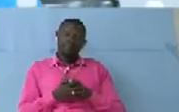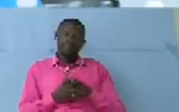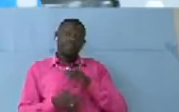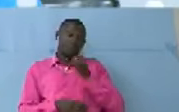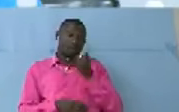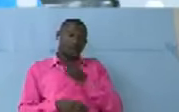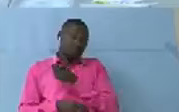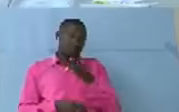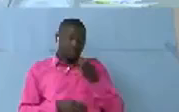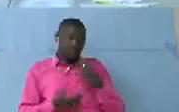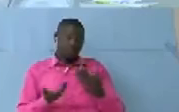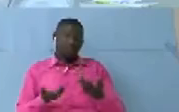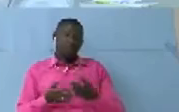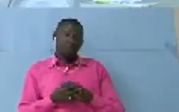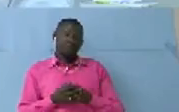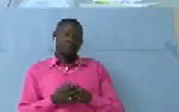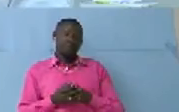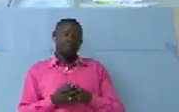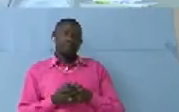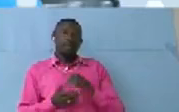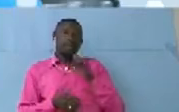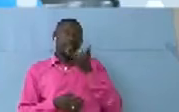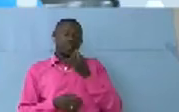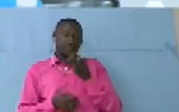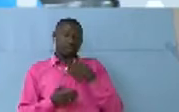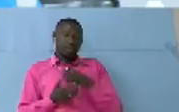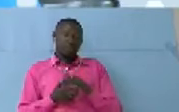they told me. What did they say?